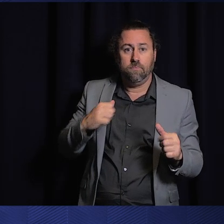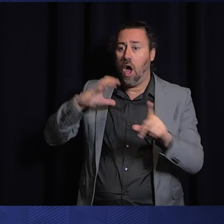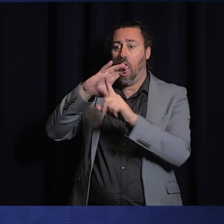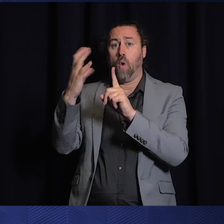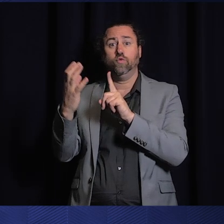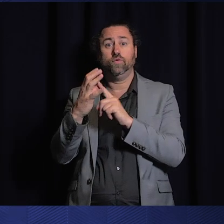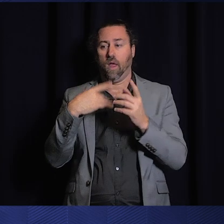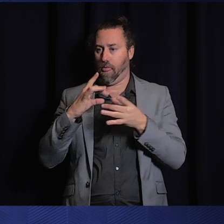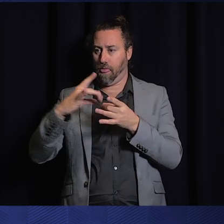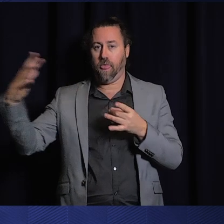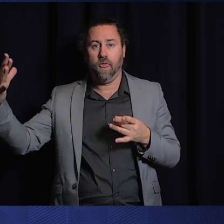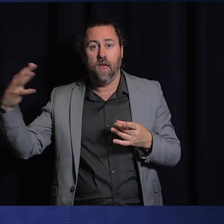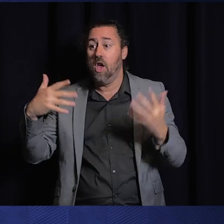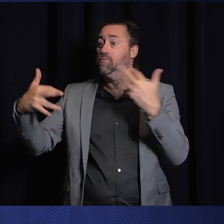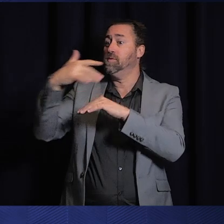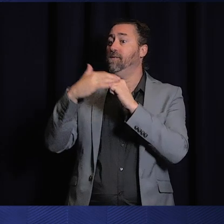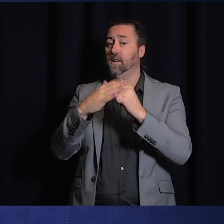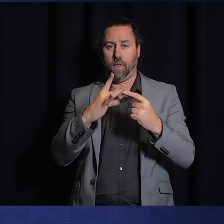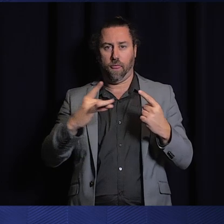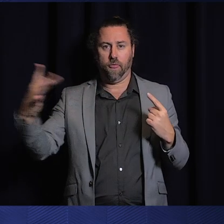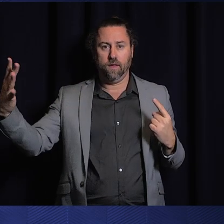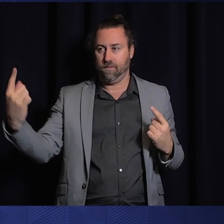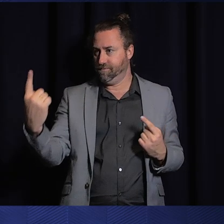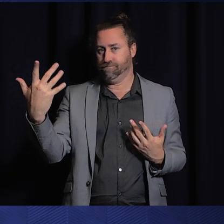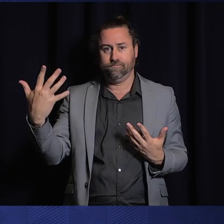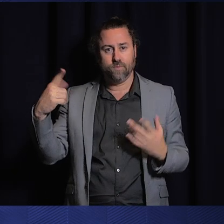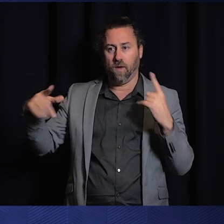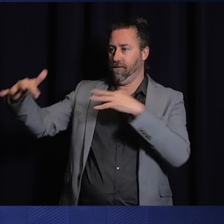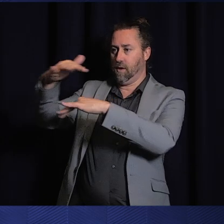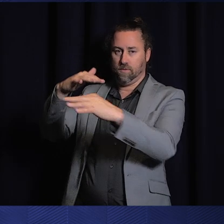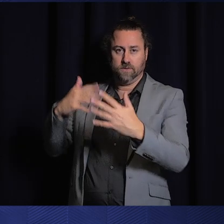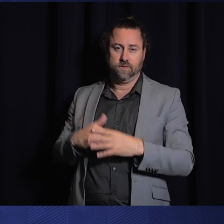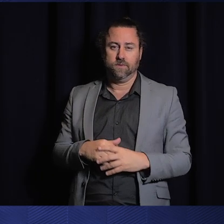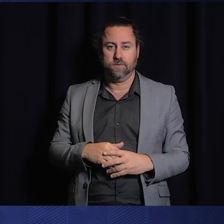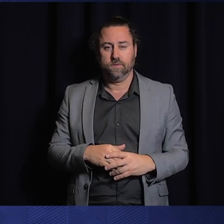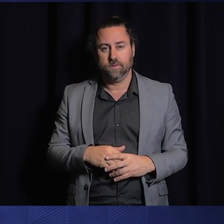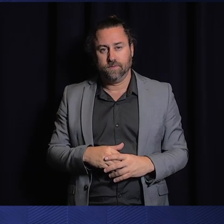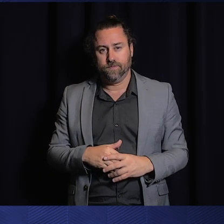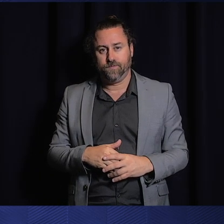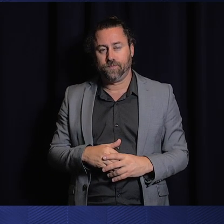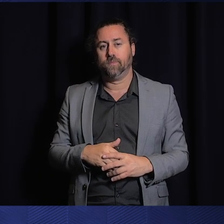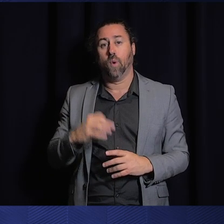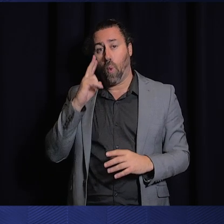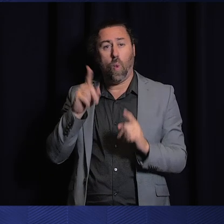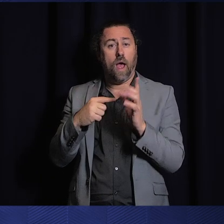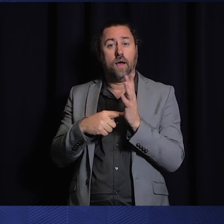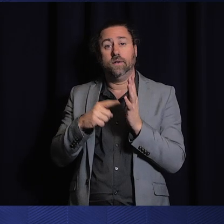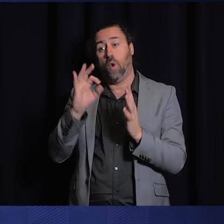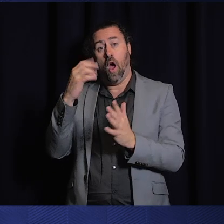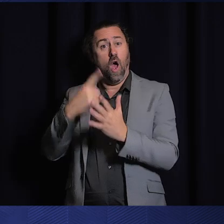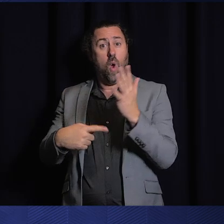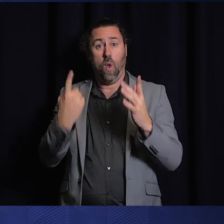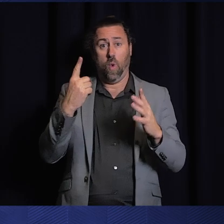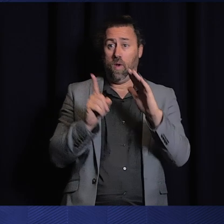in terms of the environment they live in. Now, we talk about affected people, not just displaced people, because in some